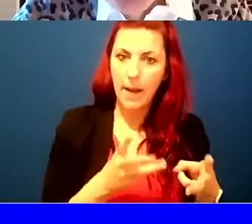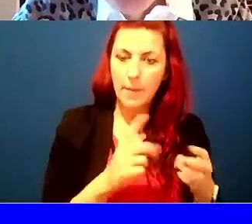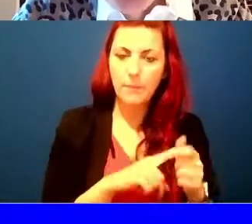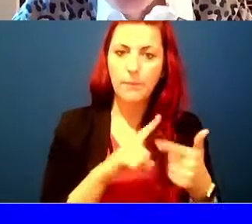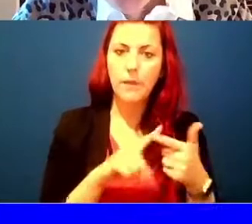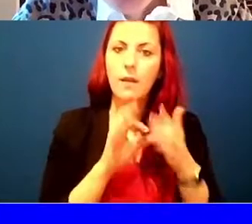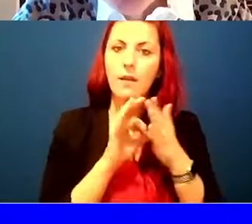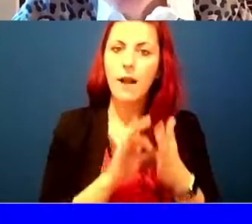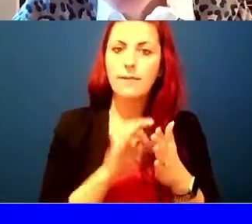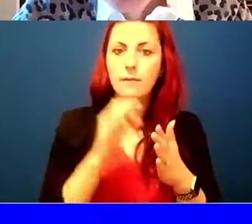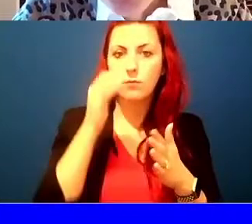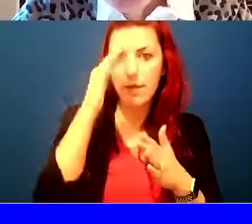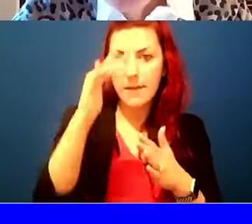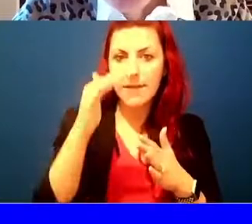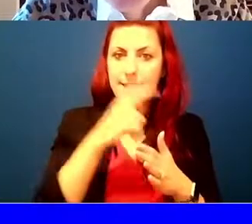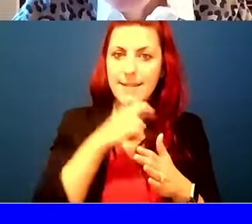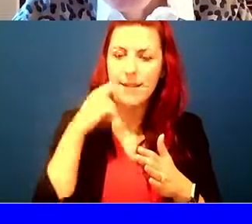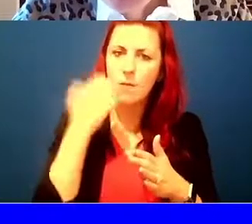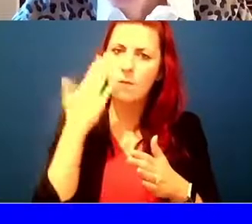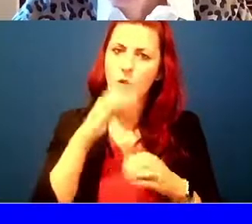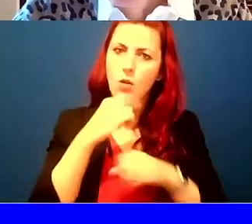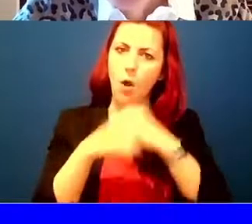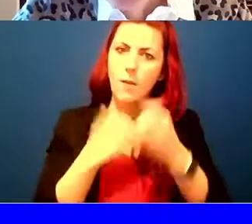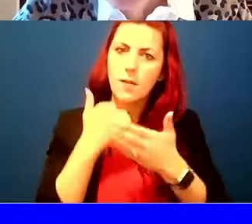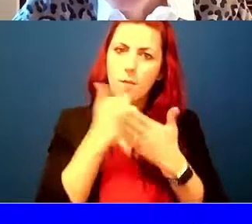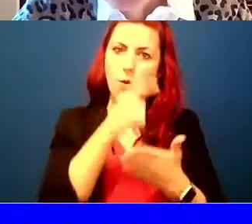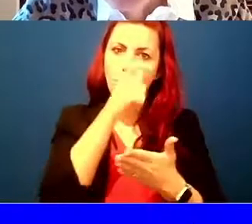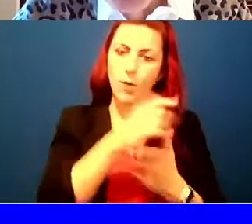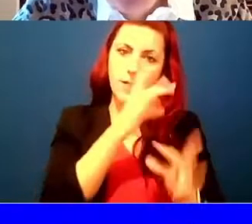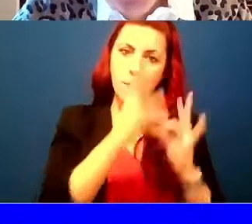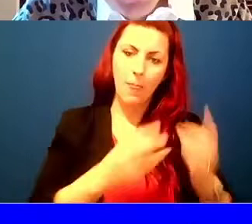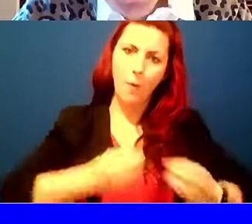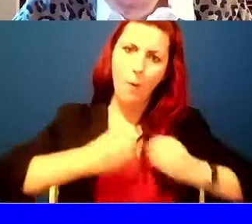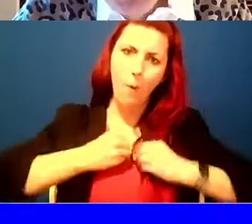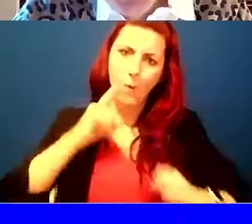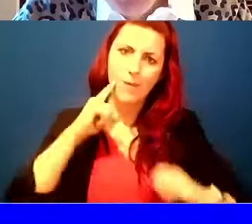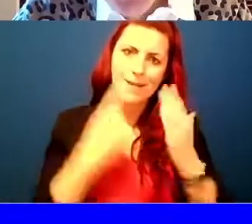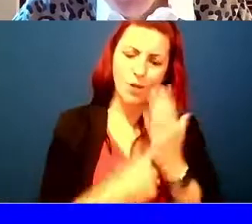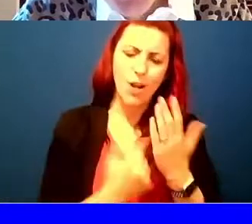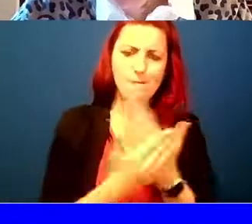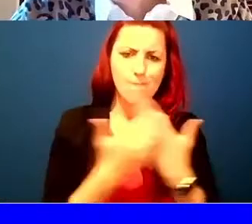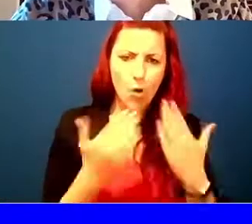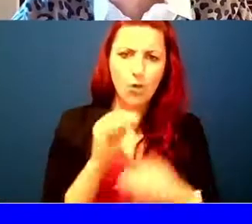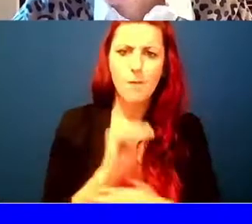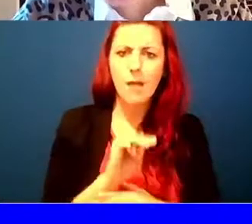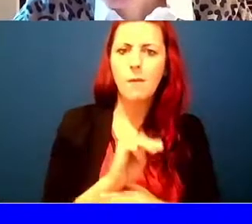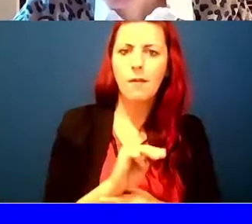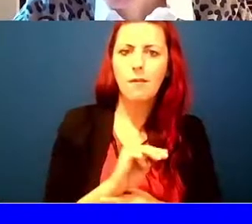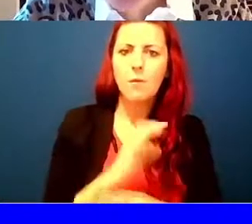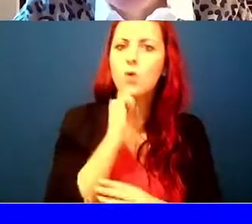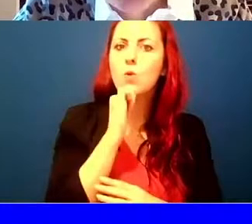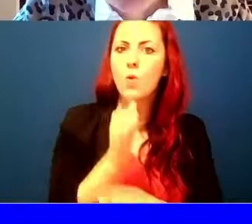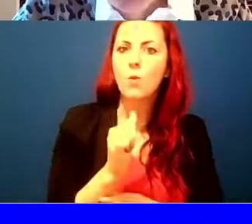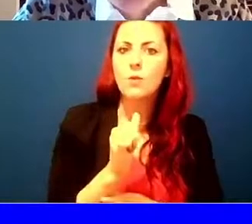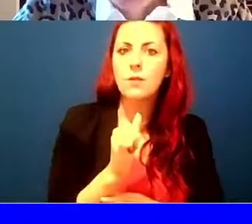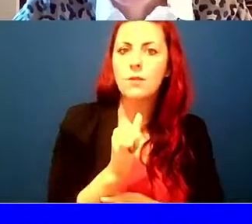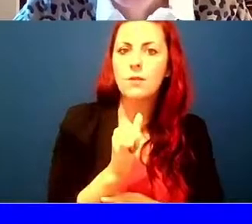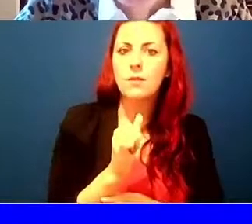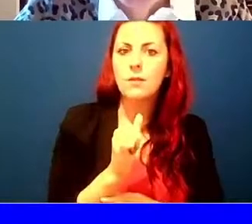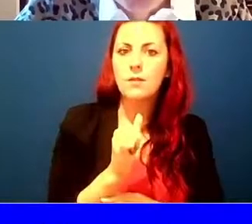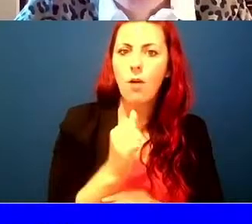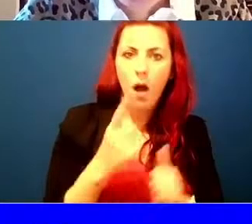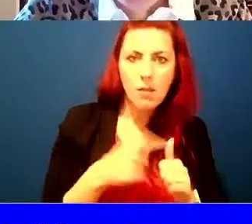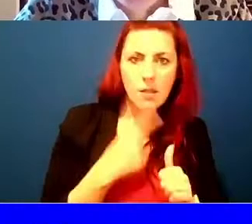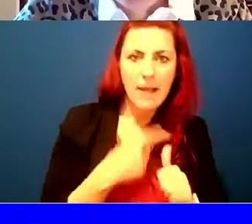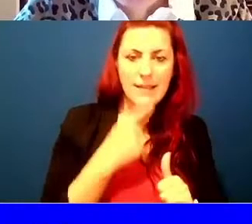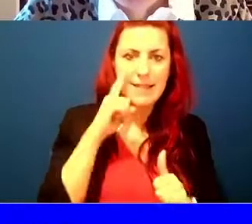principles also state that we must always support a person to make their own decisions as far as possible. So you don't move to assess capacity until